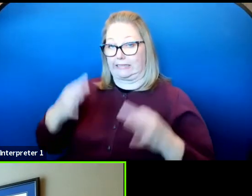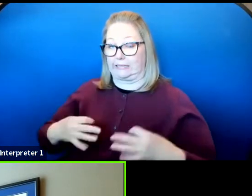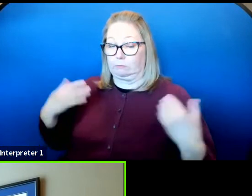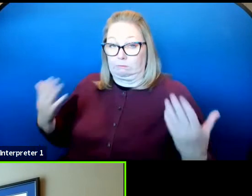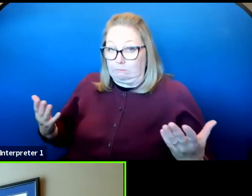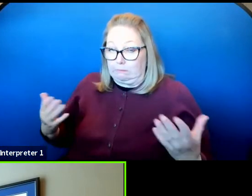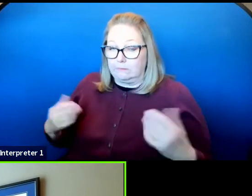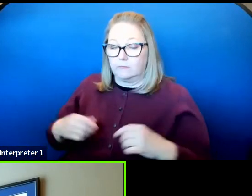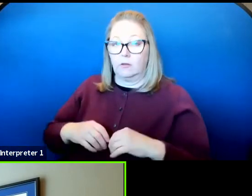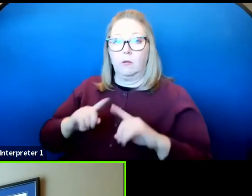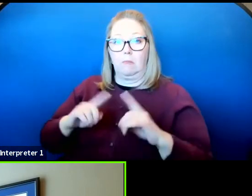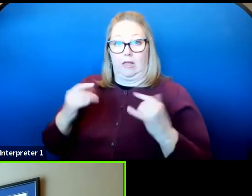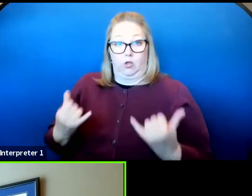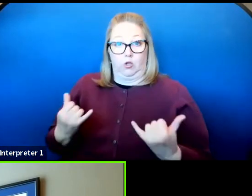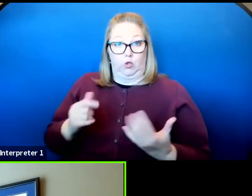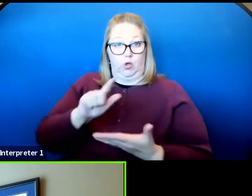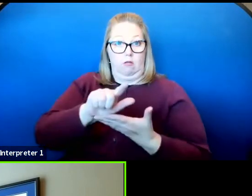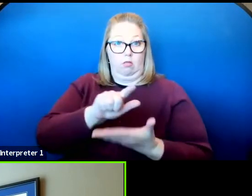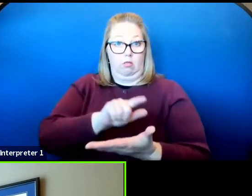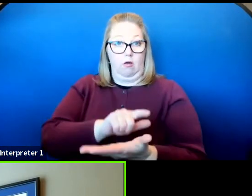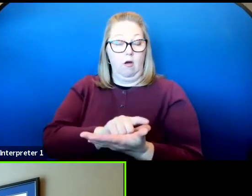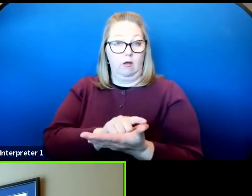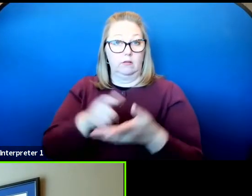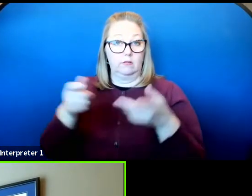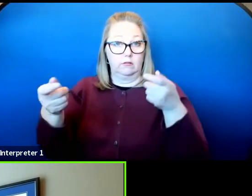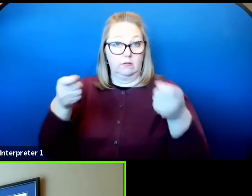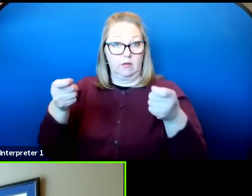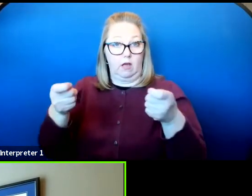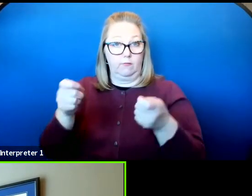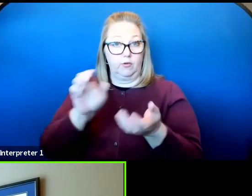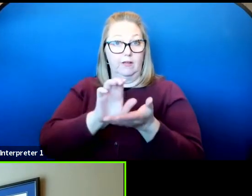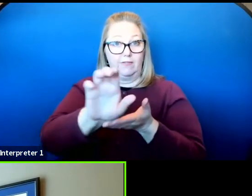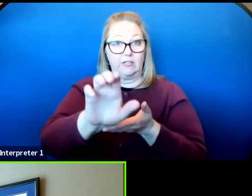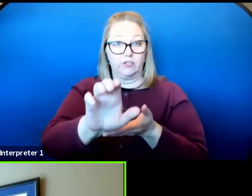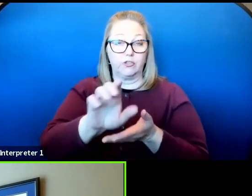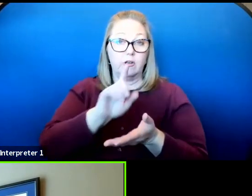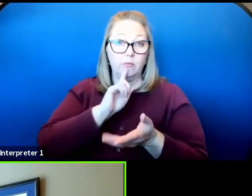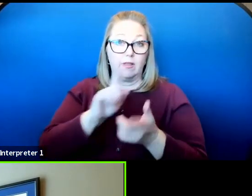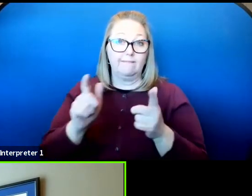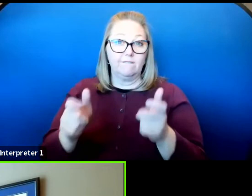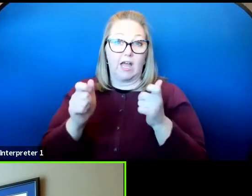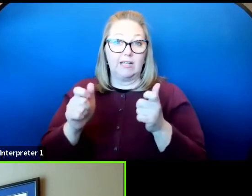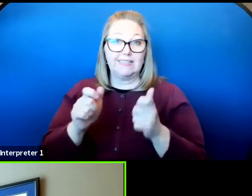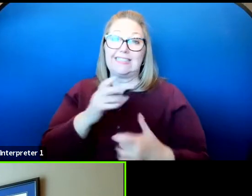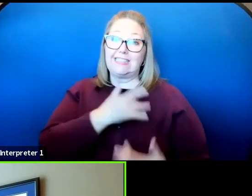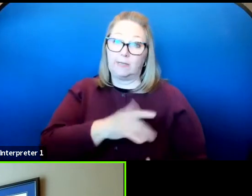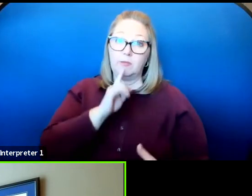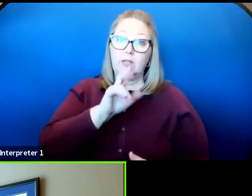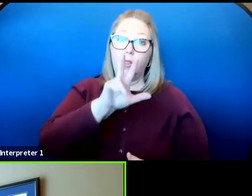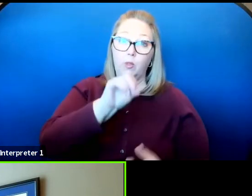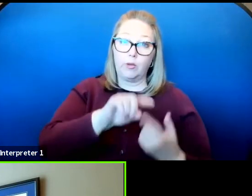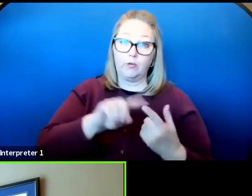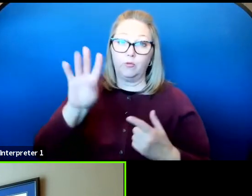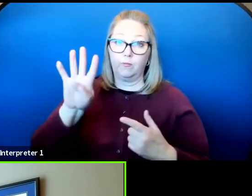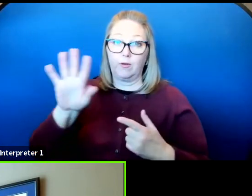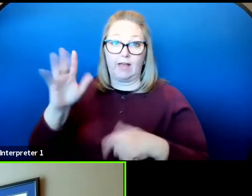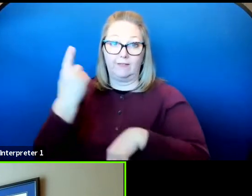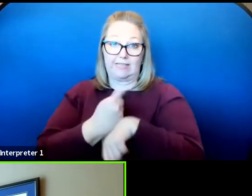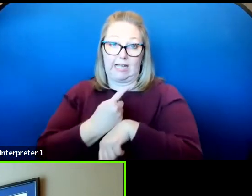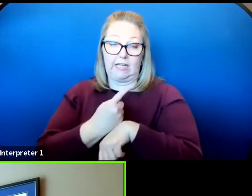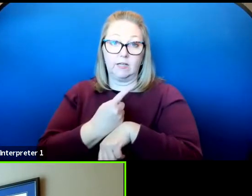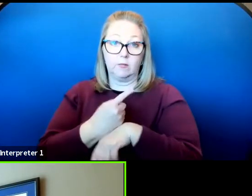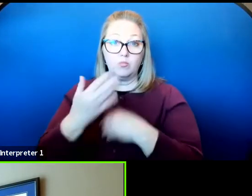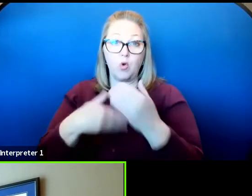is the existing laws that govern eviction are very fast. So it's typically a 30 to 45 day process. What's